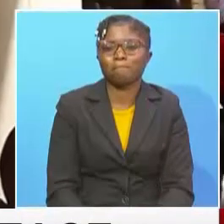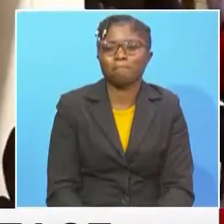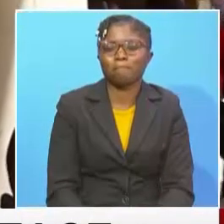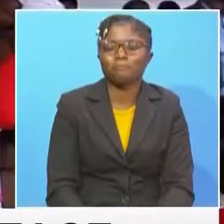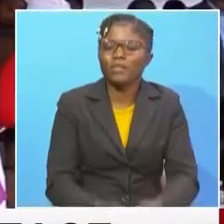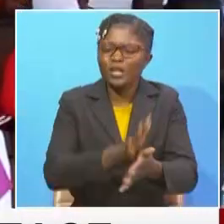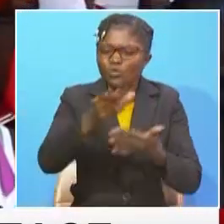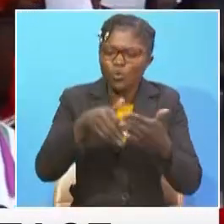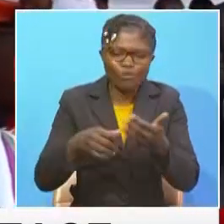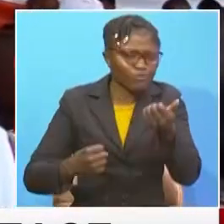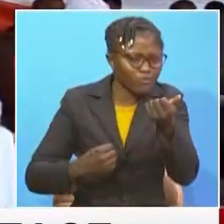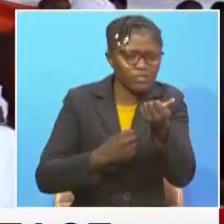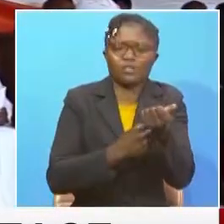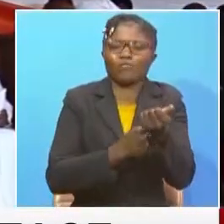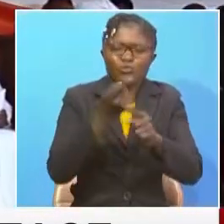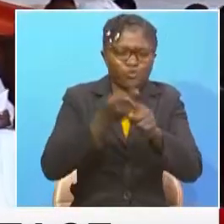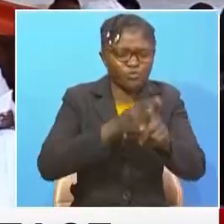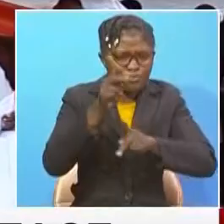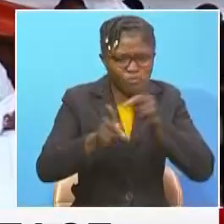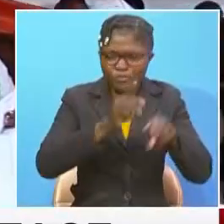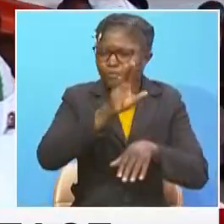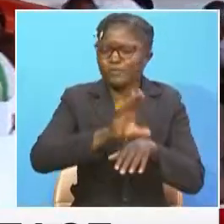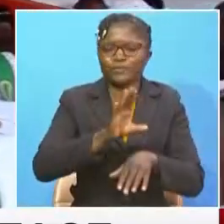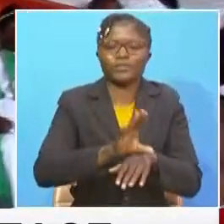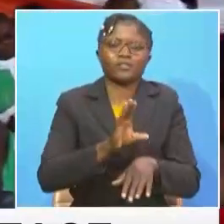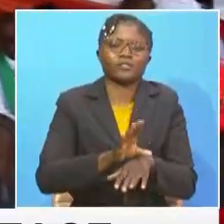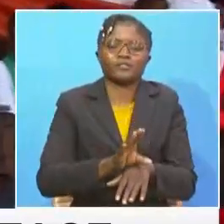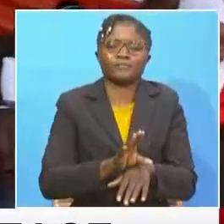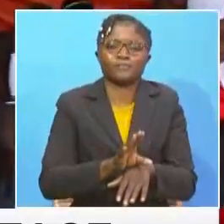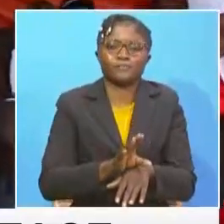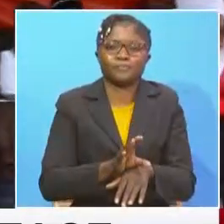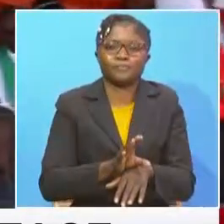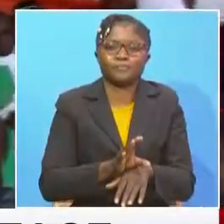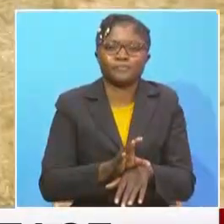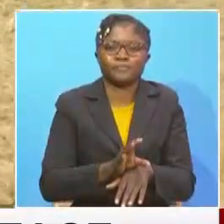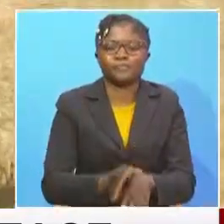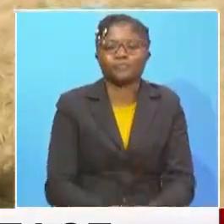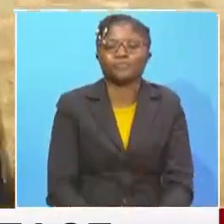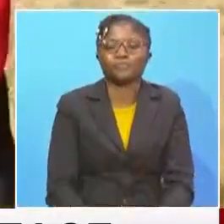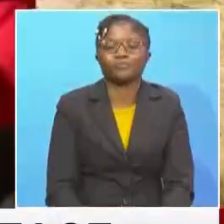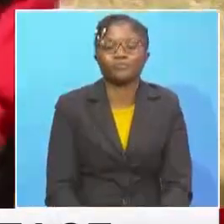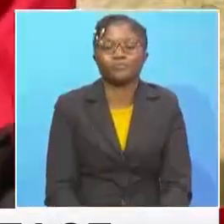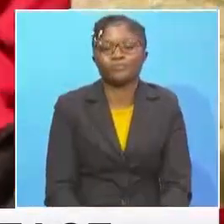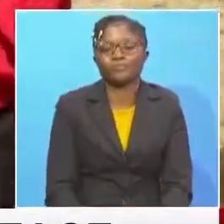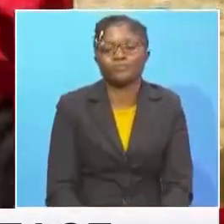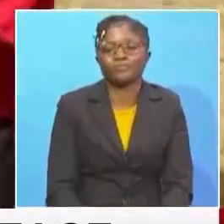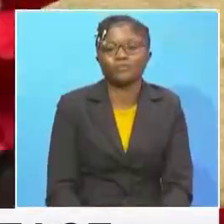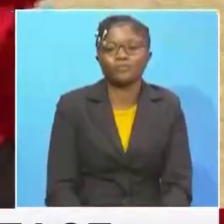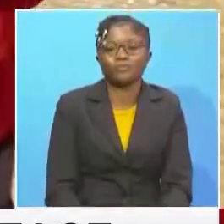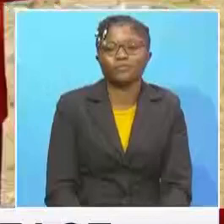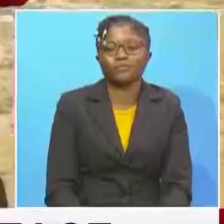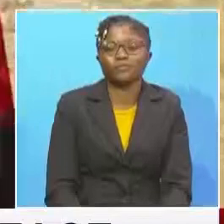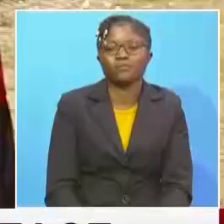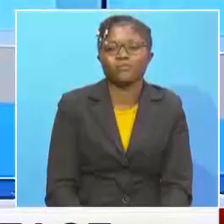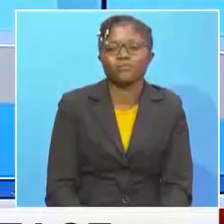the members. Meanwhile, Reverend Zimba is ready to serve the congregation. For Zanis in Sengahill District,